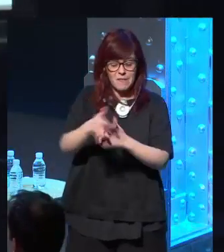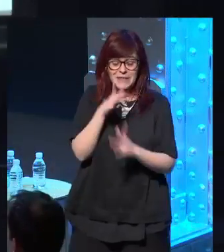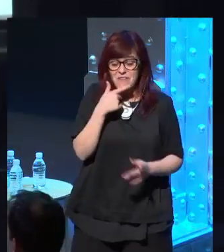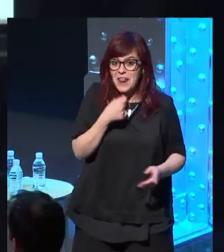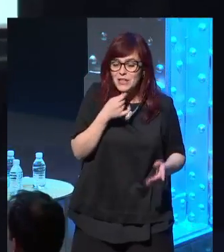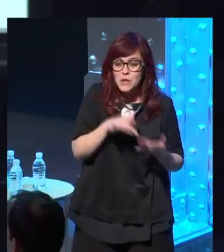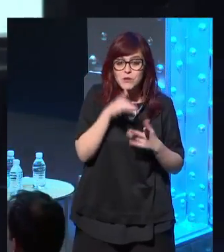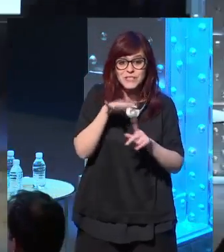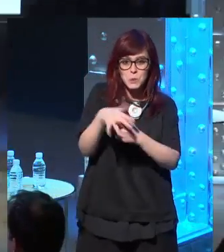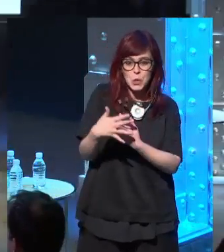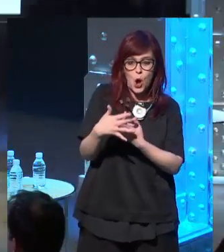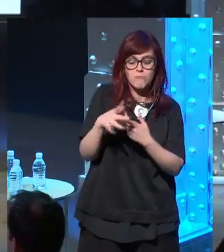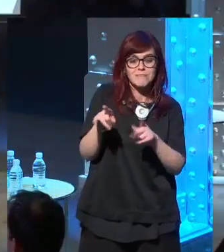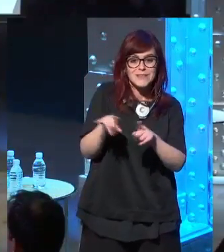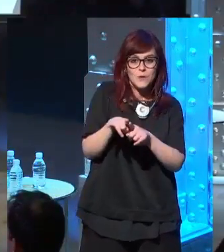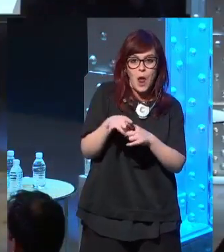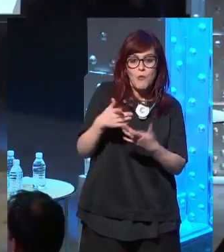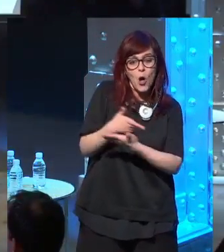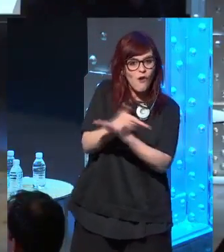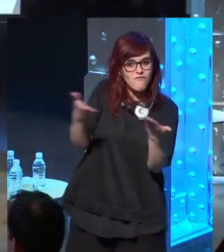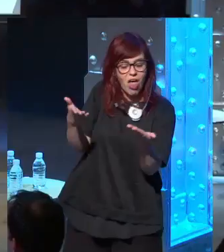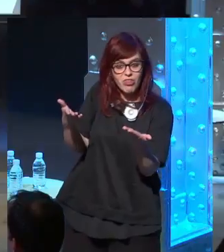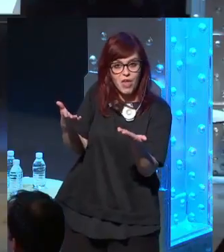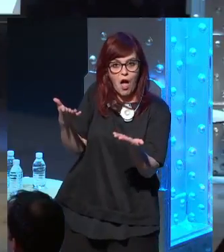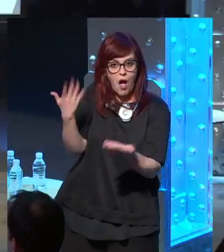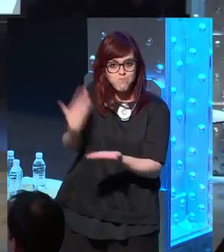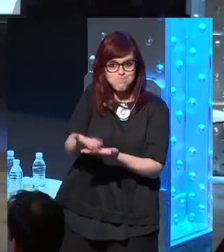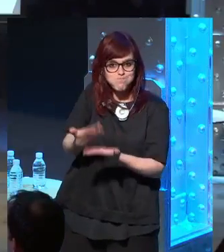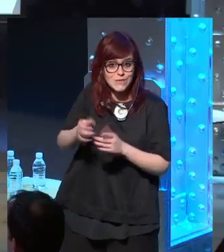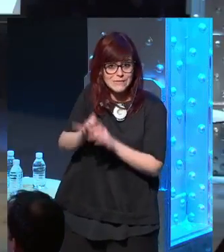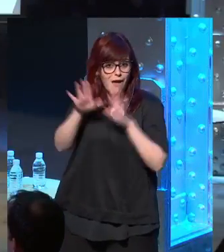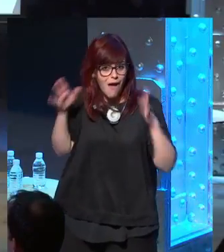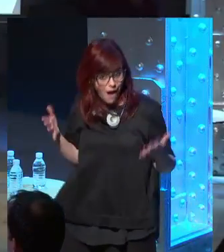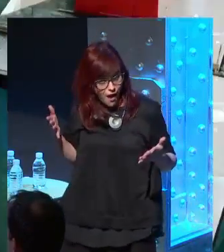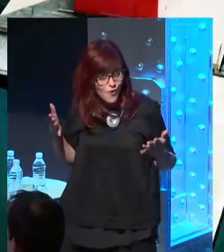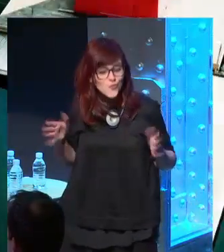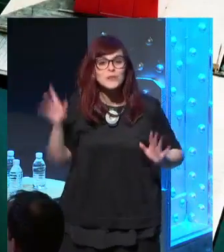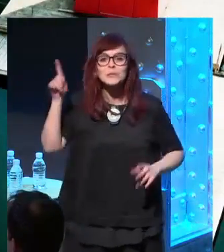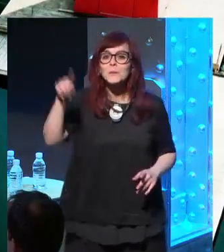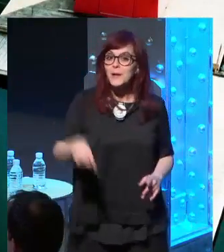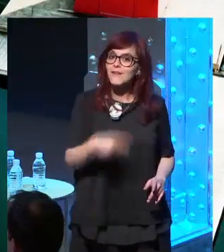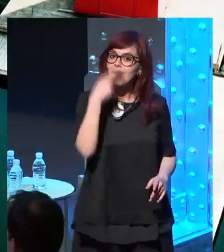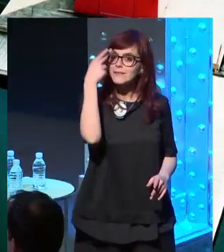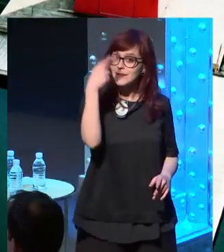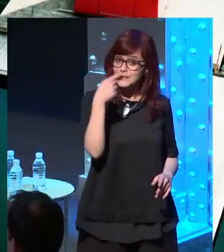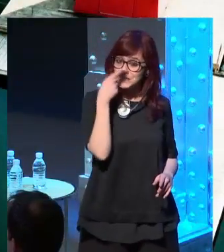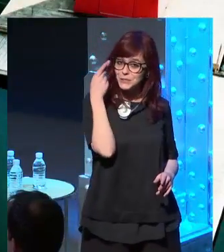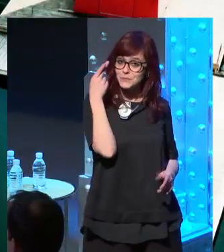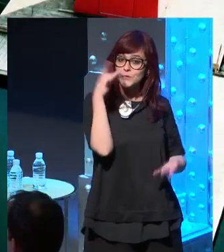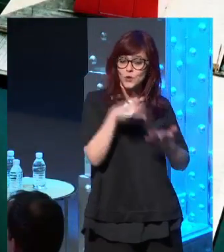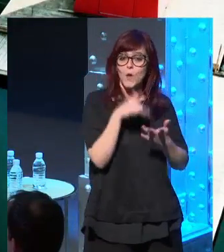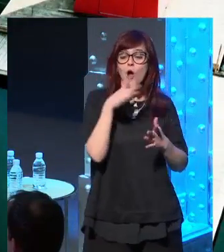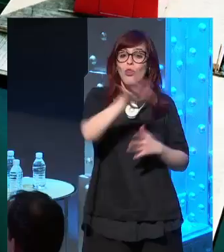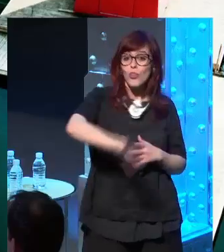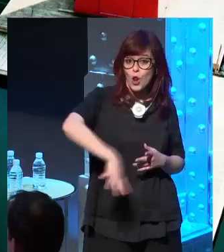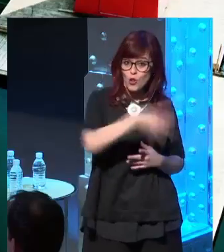trust in that way. But I think what is also interesting with the Nordic case